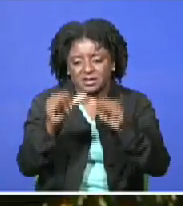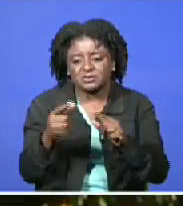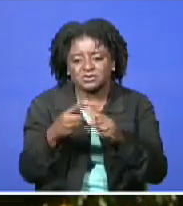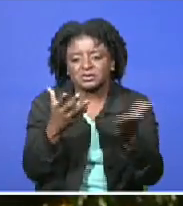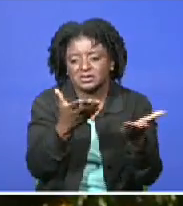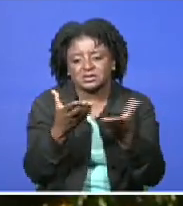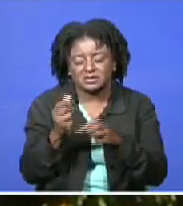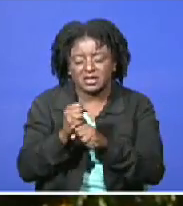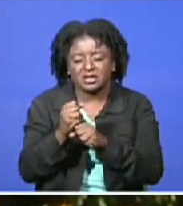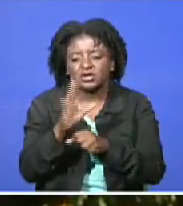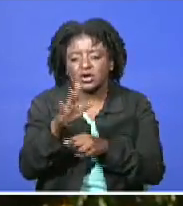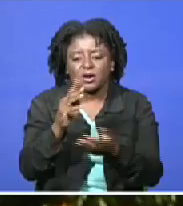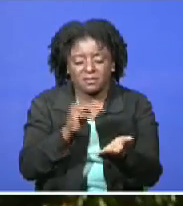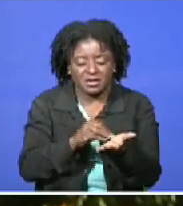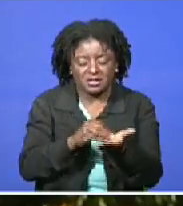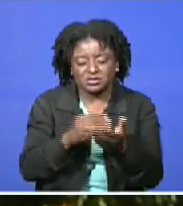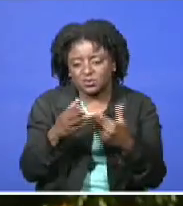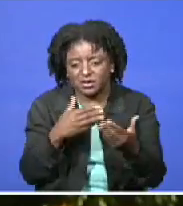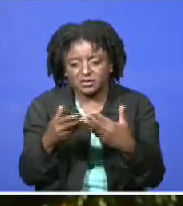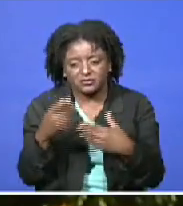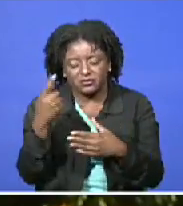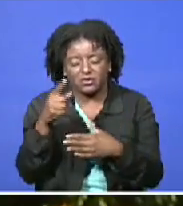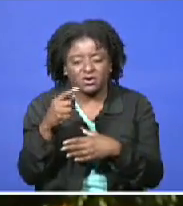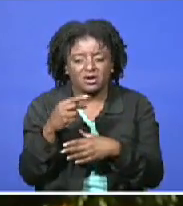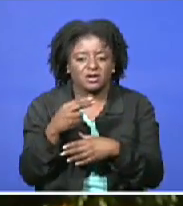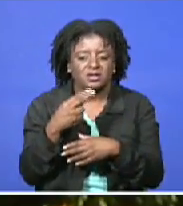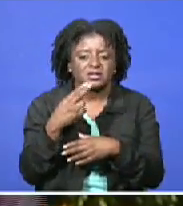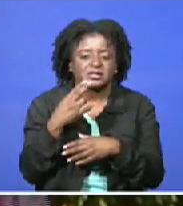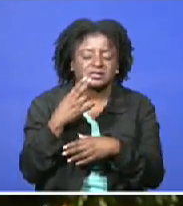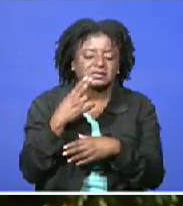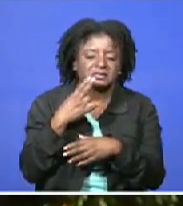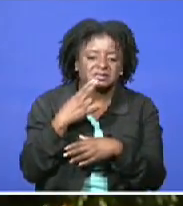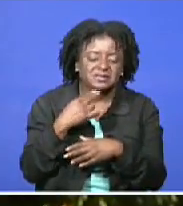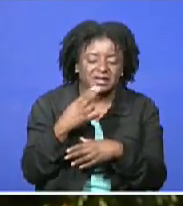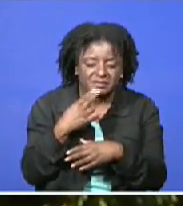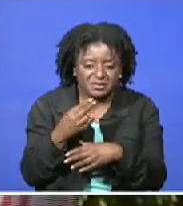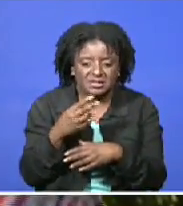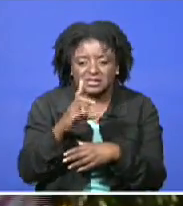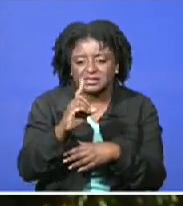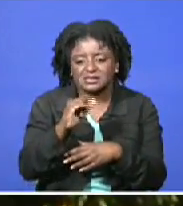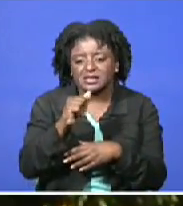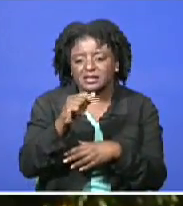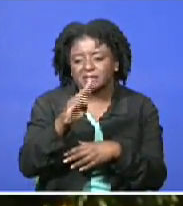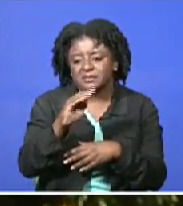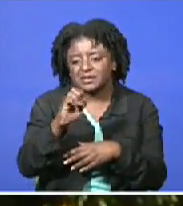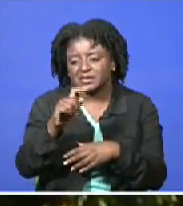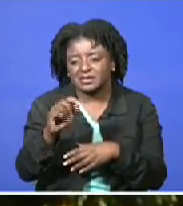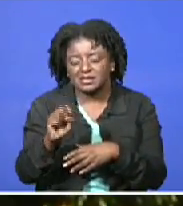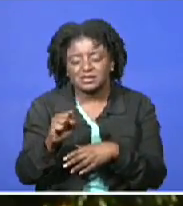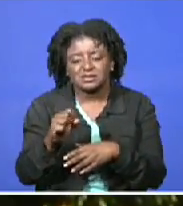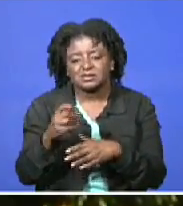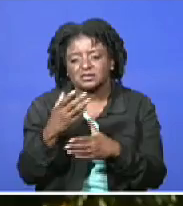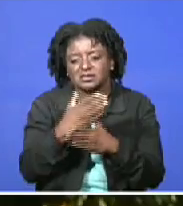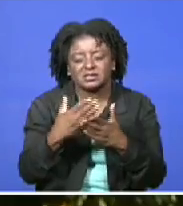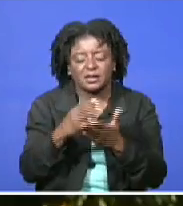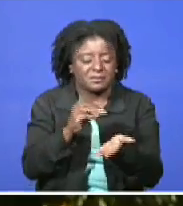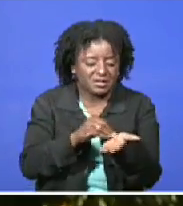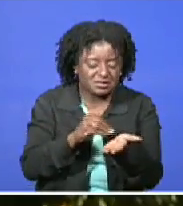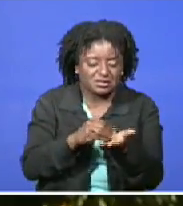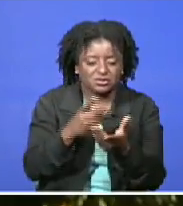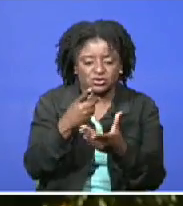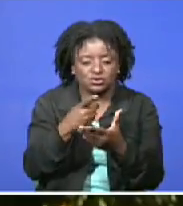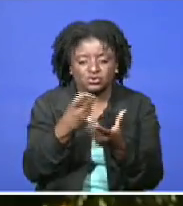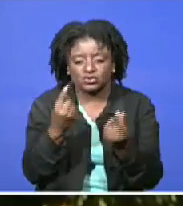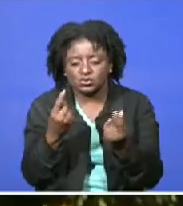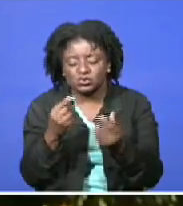for diabetes or any other ailments that you have. And with certain medications, they do certain things to the body. So